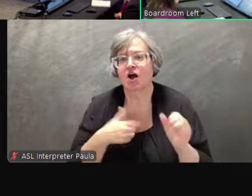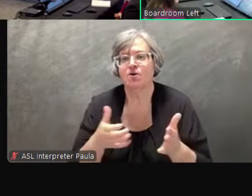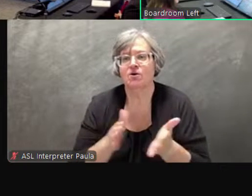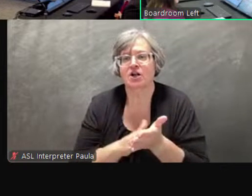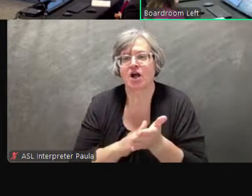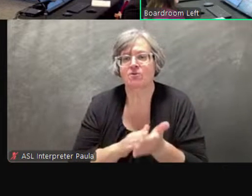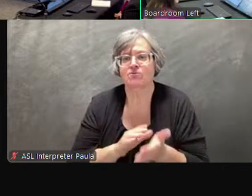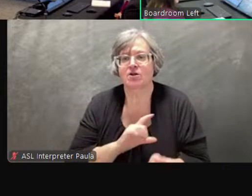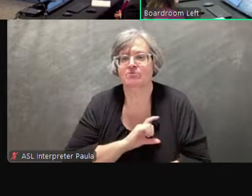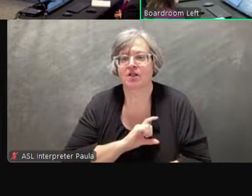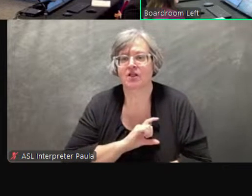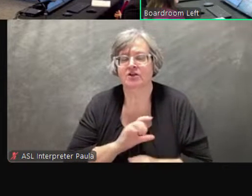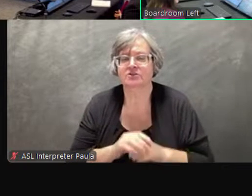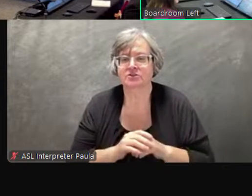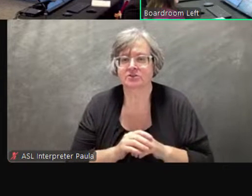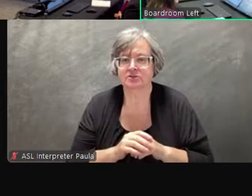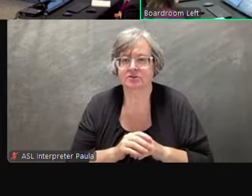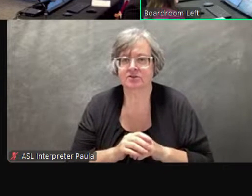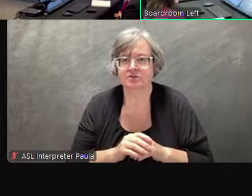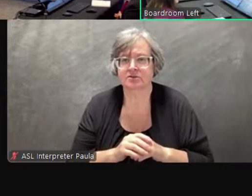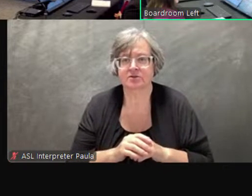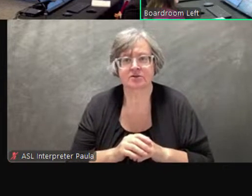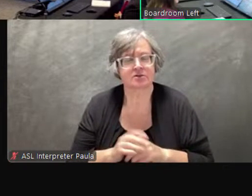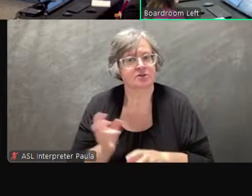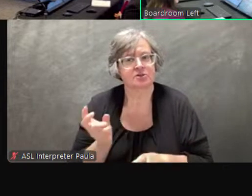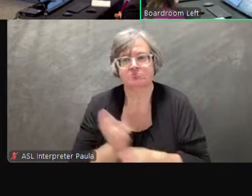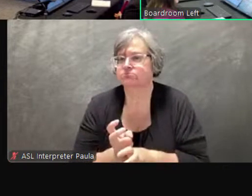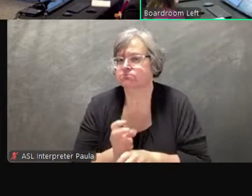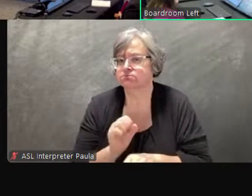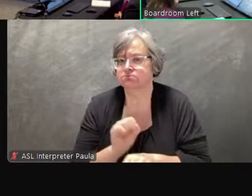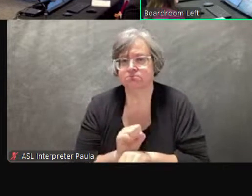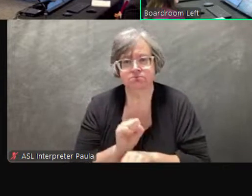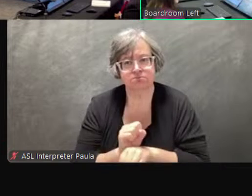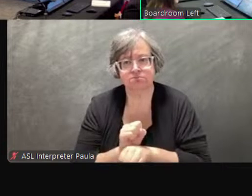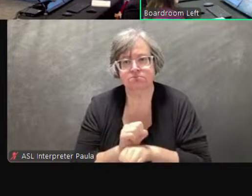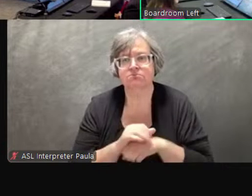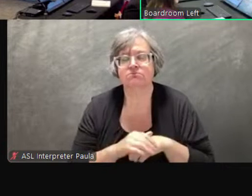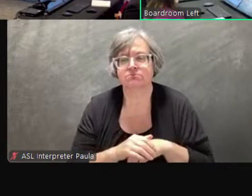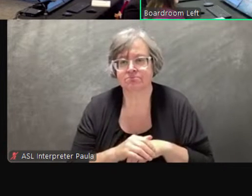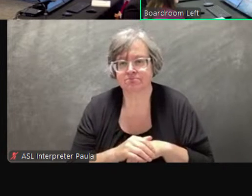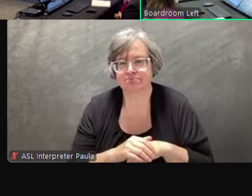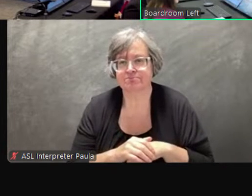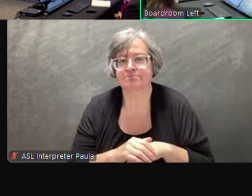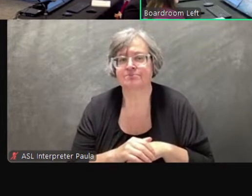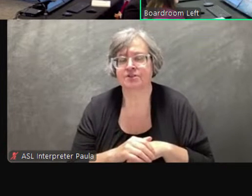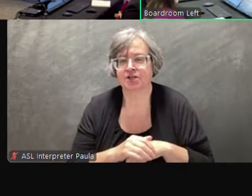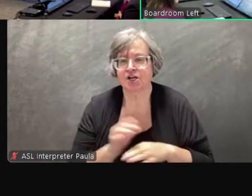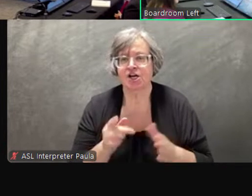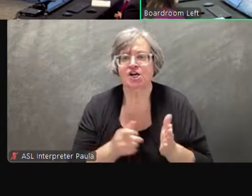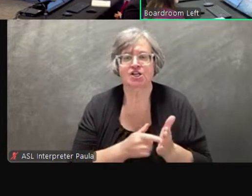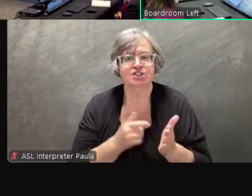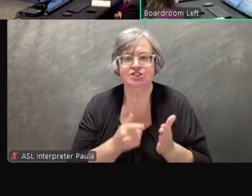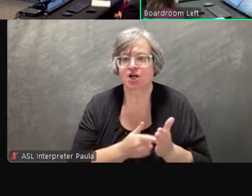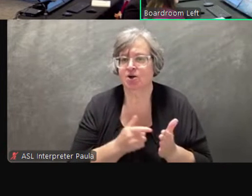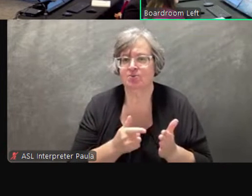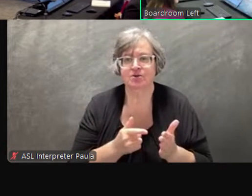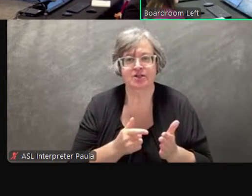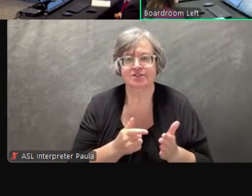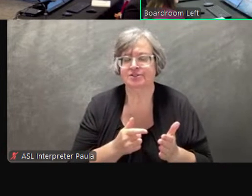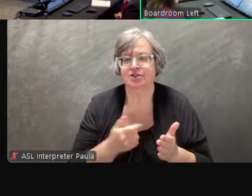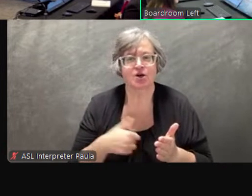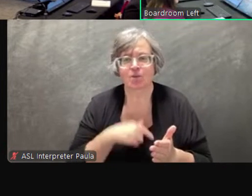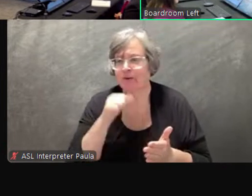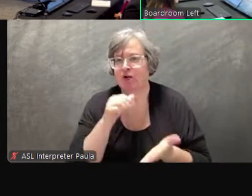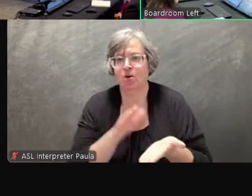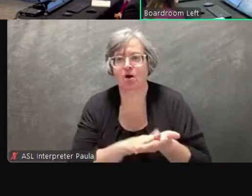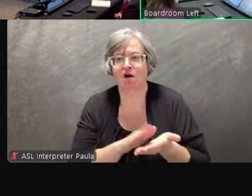employees. They do a hard job. It's a very difficult job working in the public. And sometimes they don't get the compliments